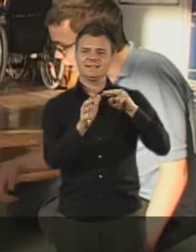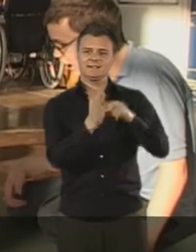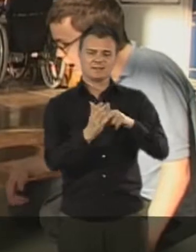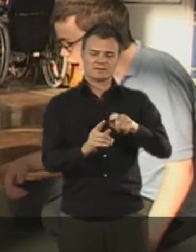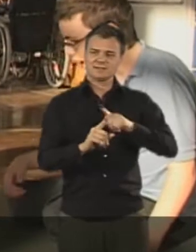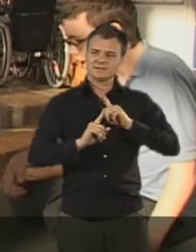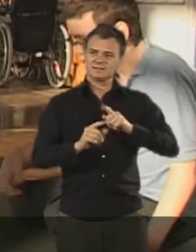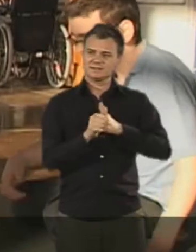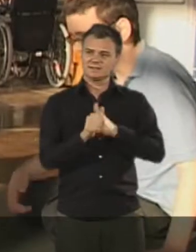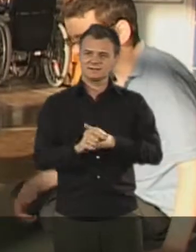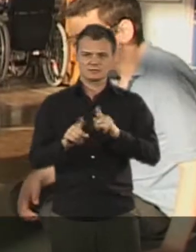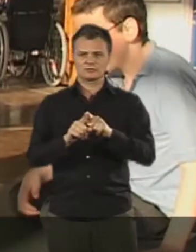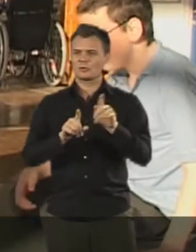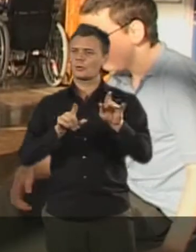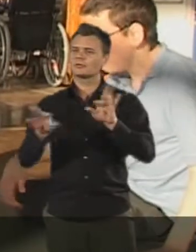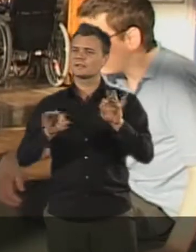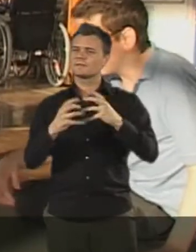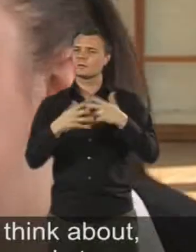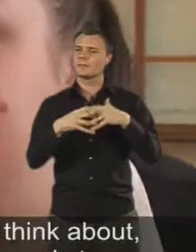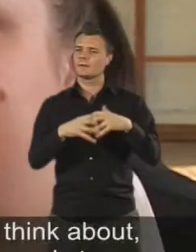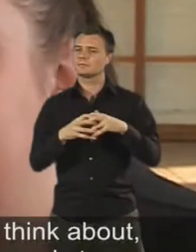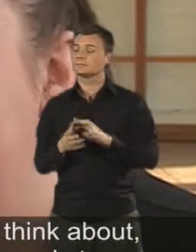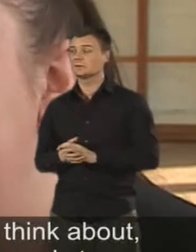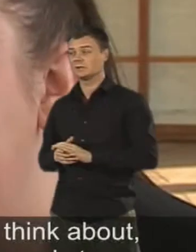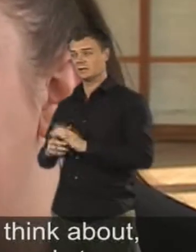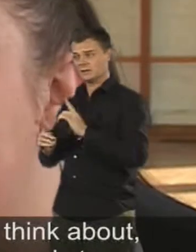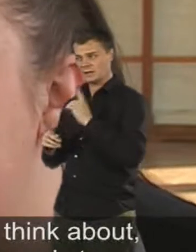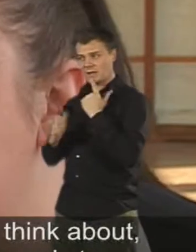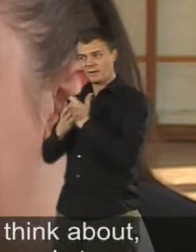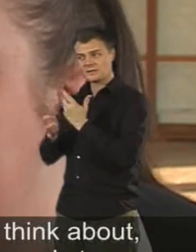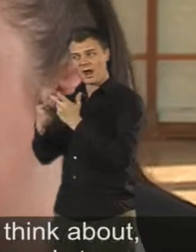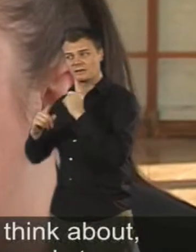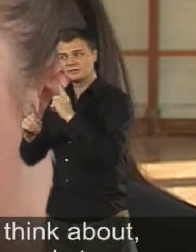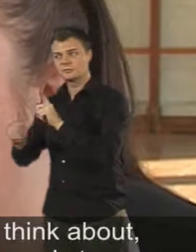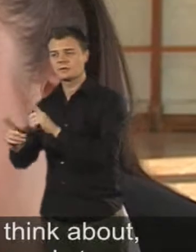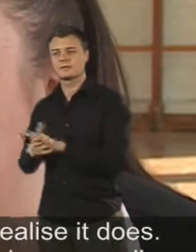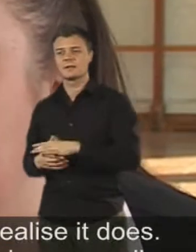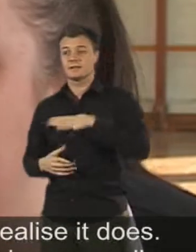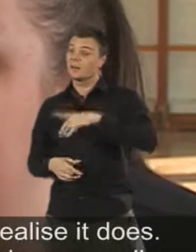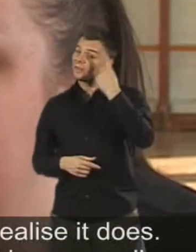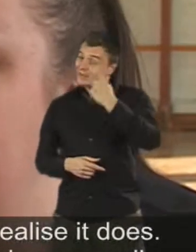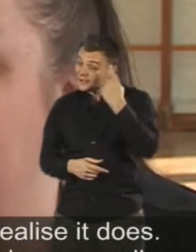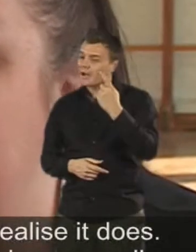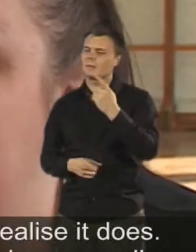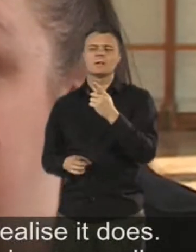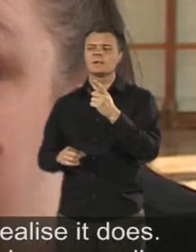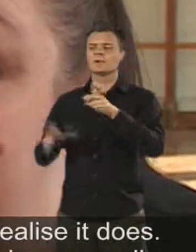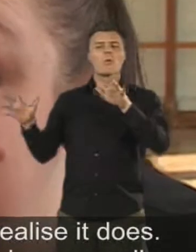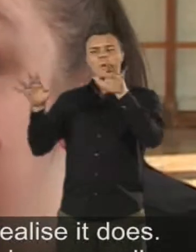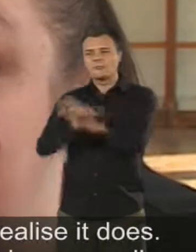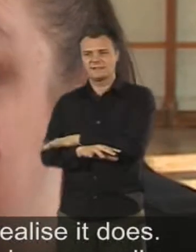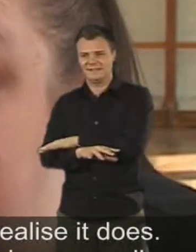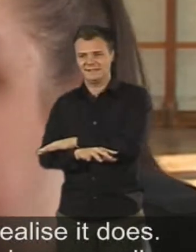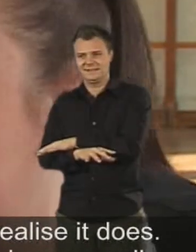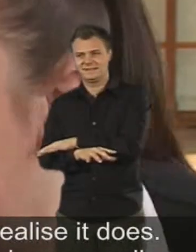to other teachers? I think it's something they've got to think about, but I don't think it's something that needs to worry them, perhaps as much as